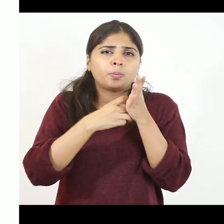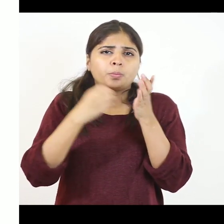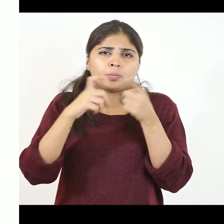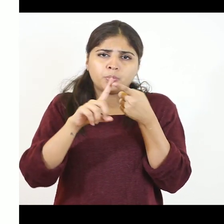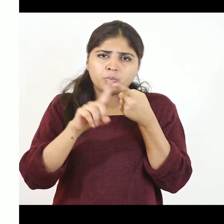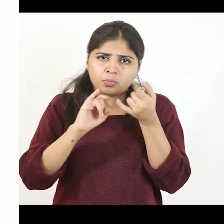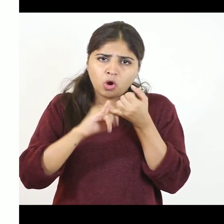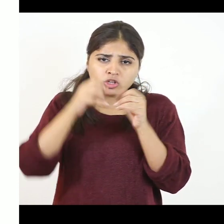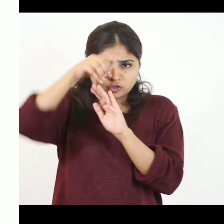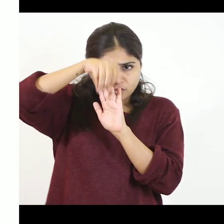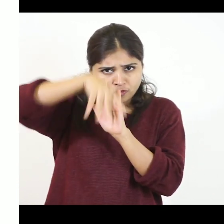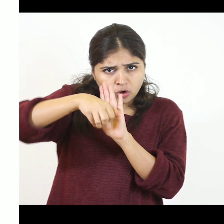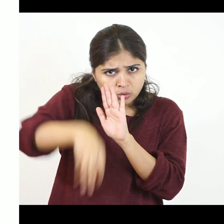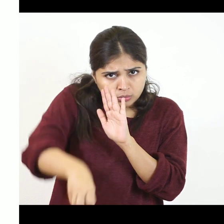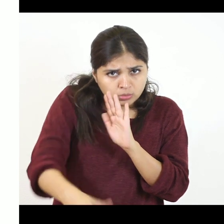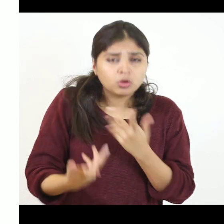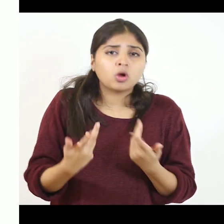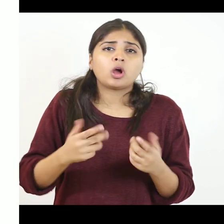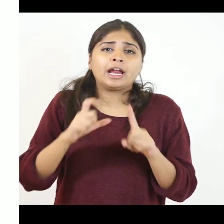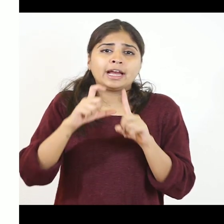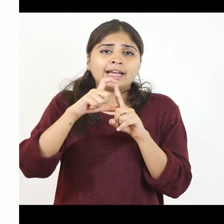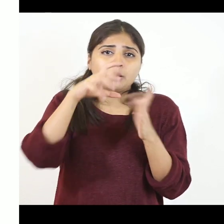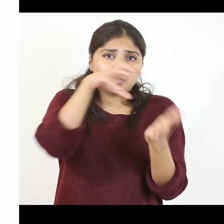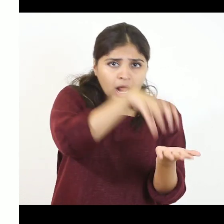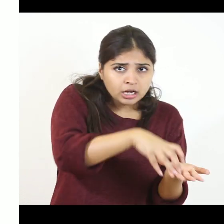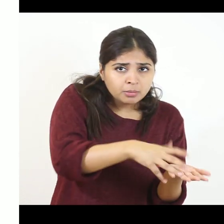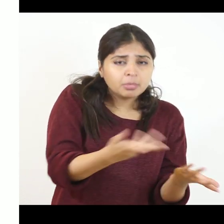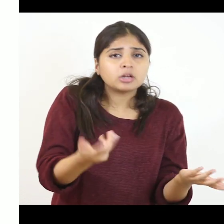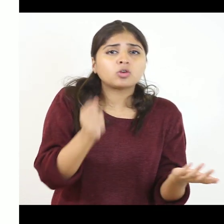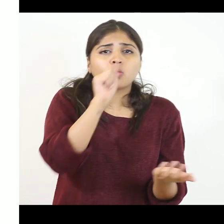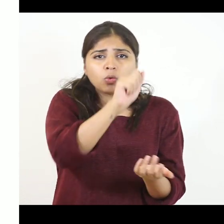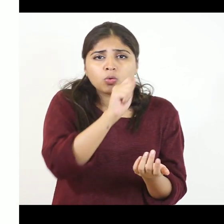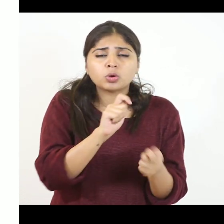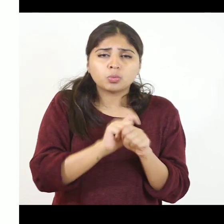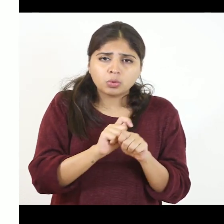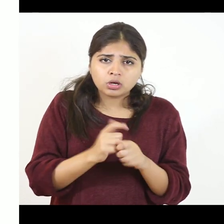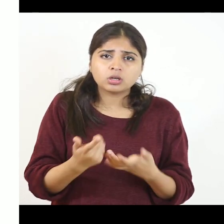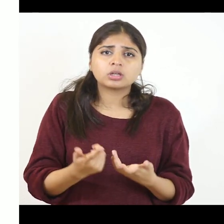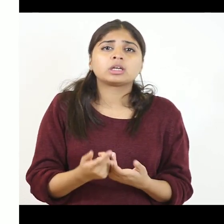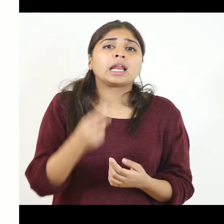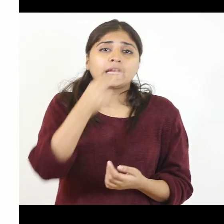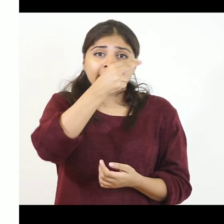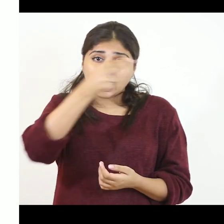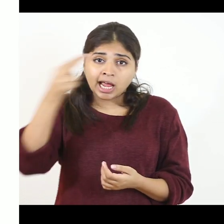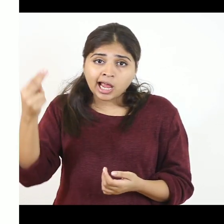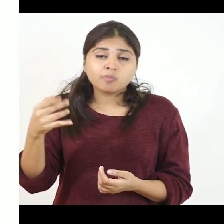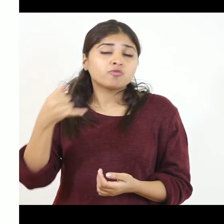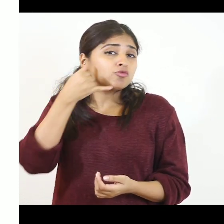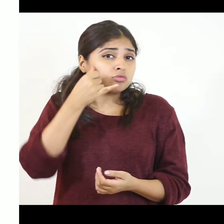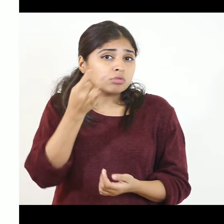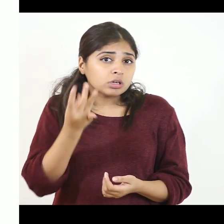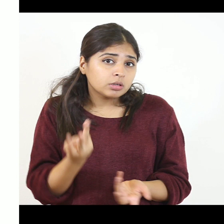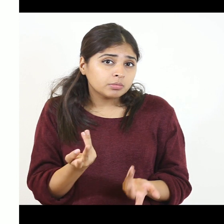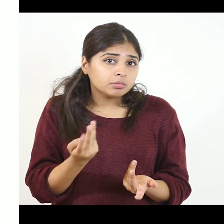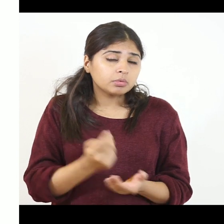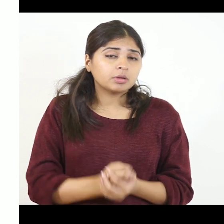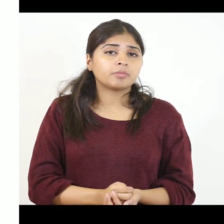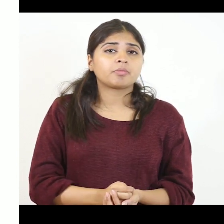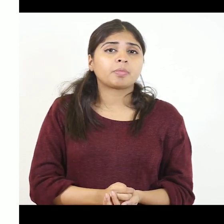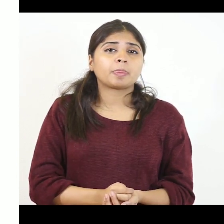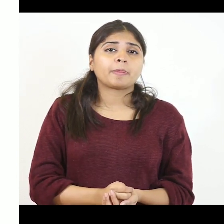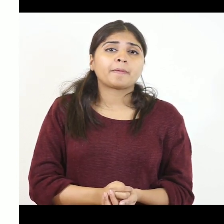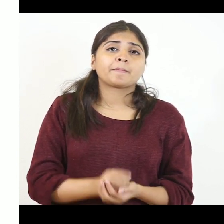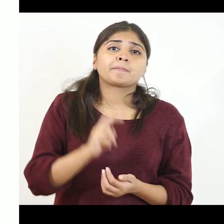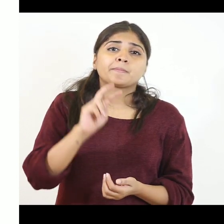the names and the contact information of those people, the client information like contact number,